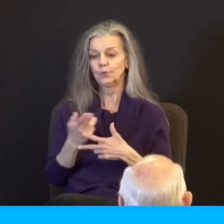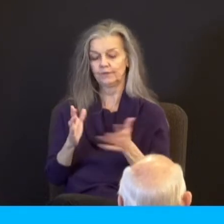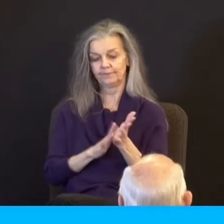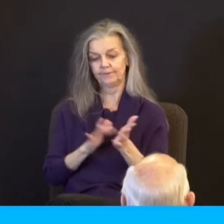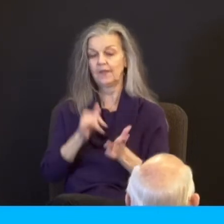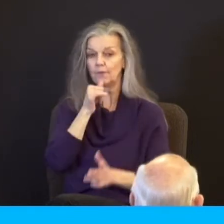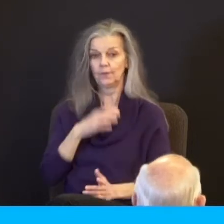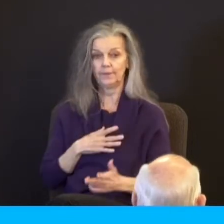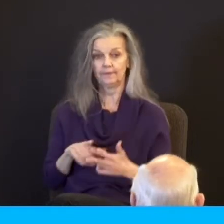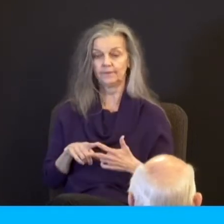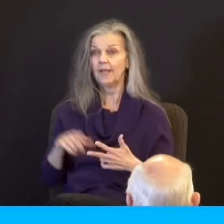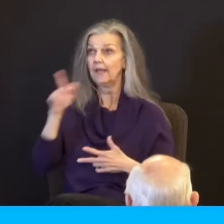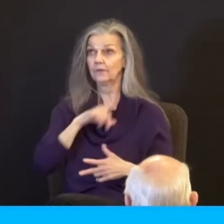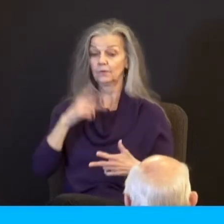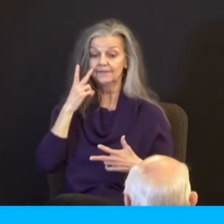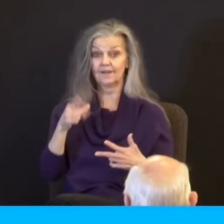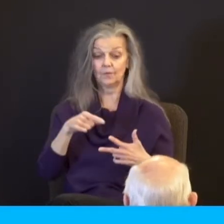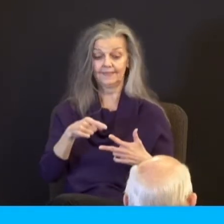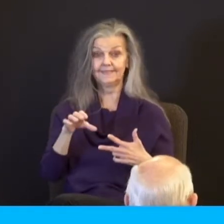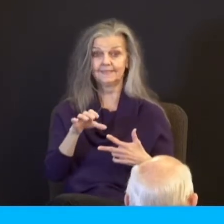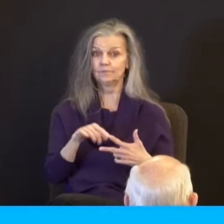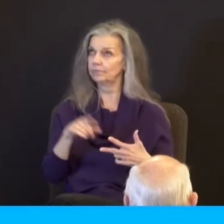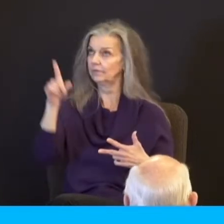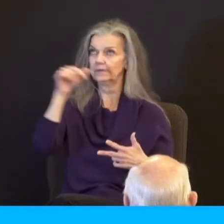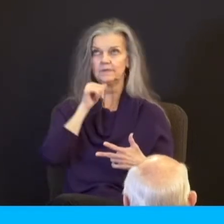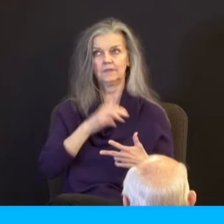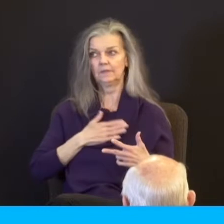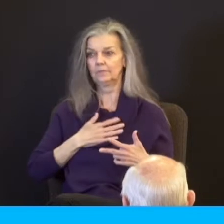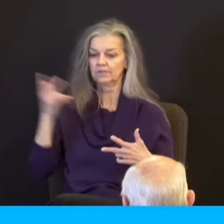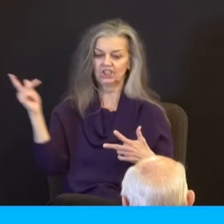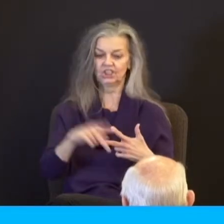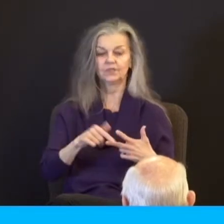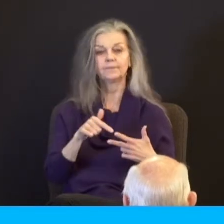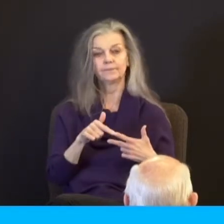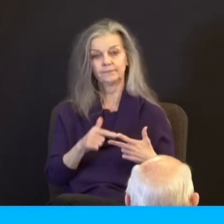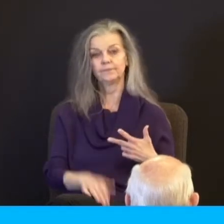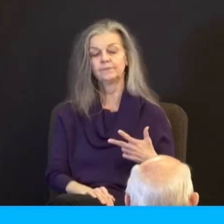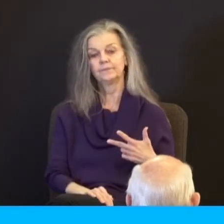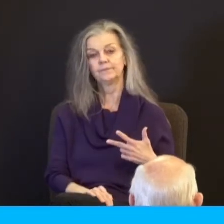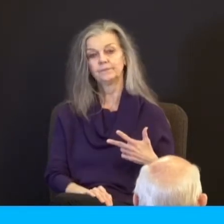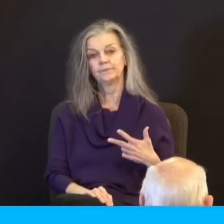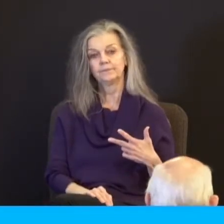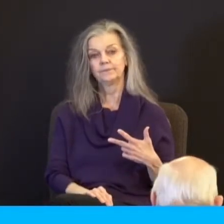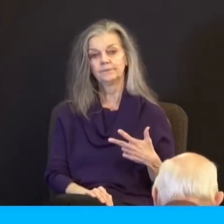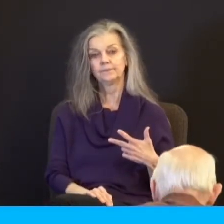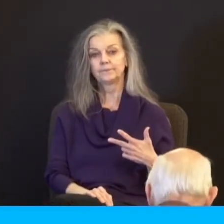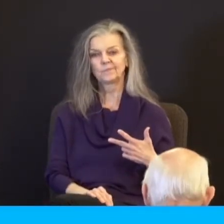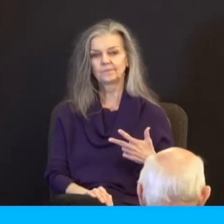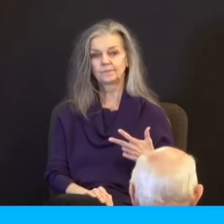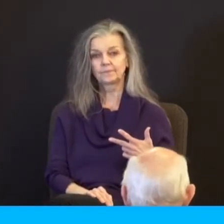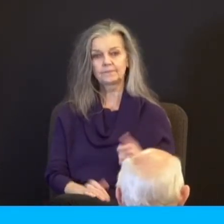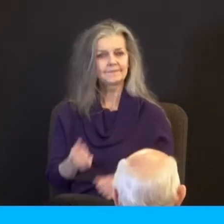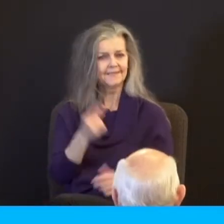And so, when the Lord saw this, it displeased him, it was evil in his sight, wherefore he slew him also, moothed him.